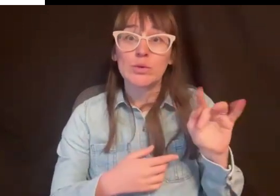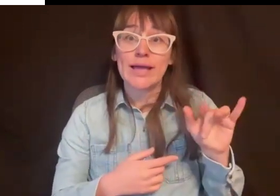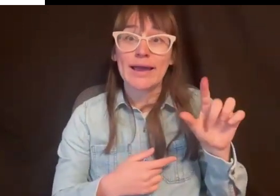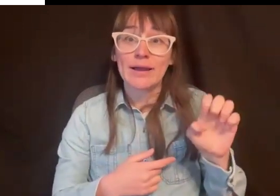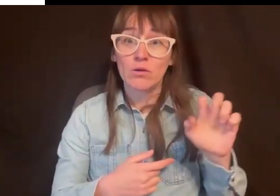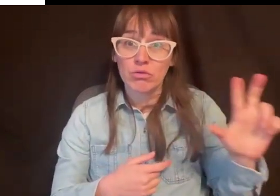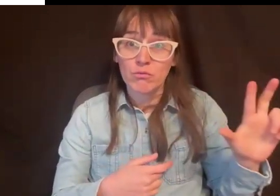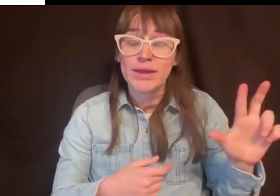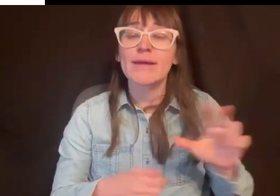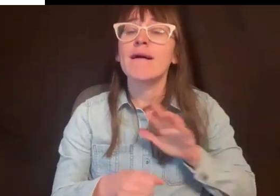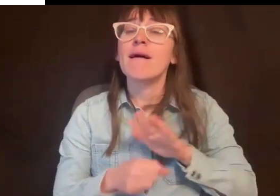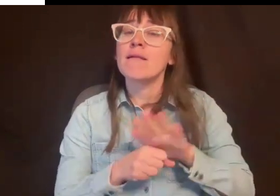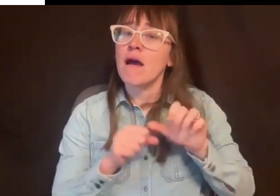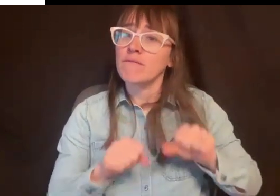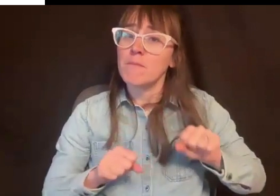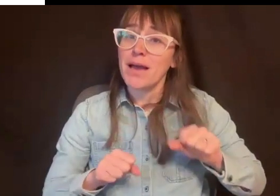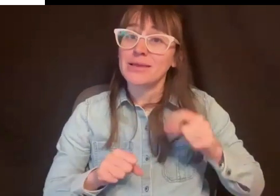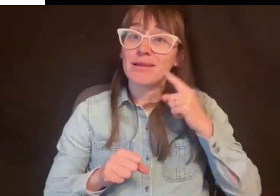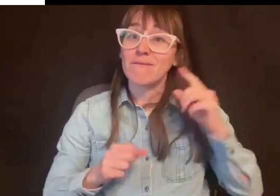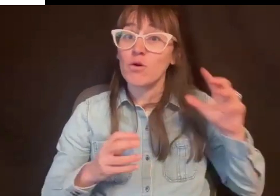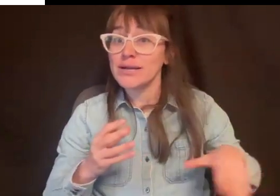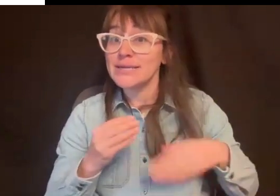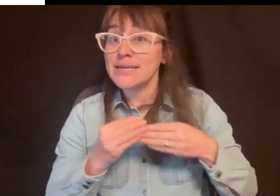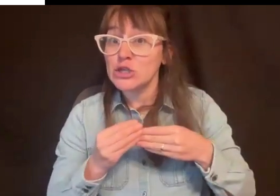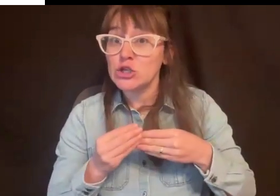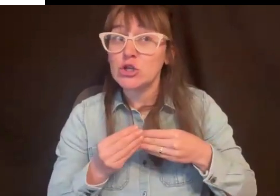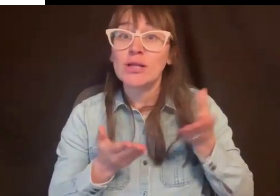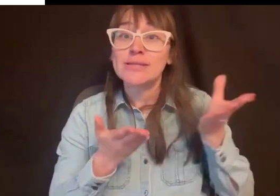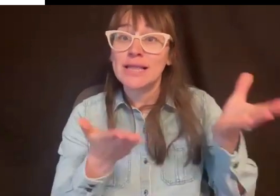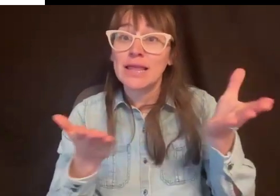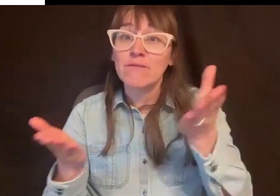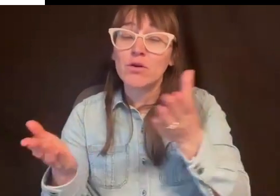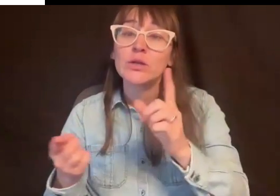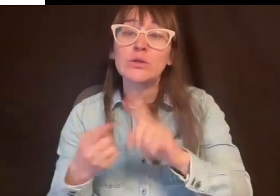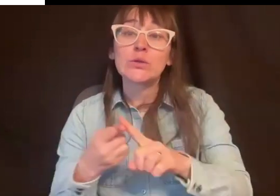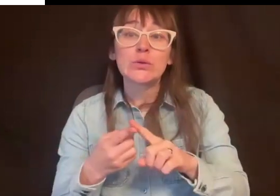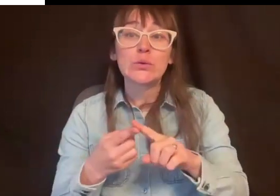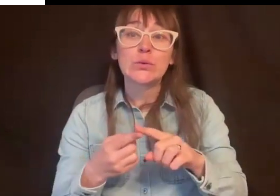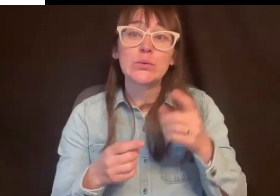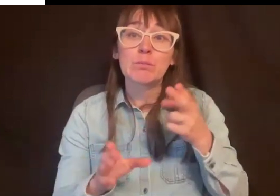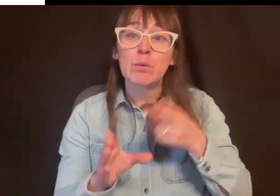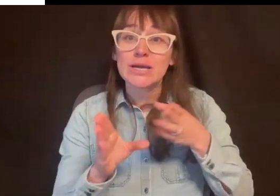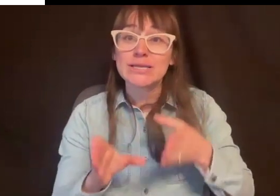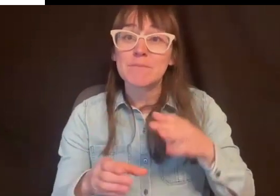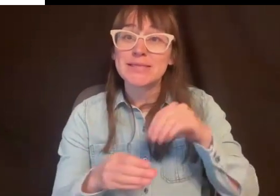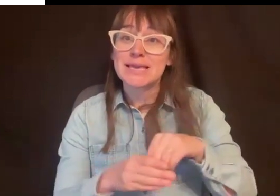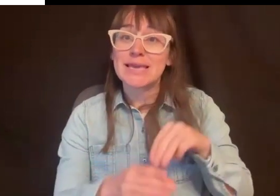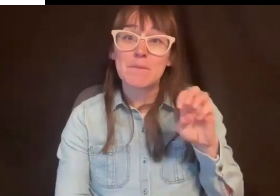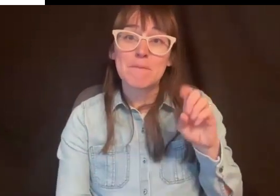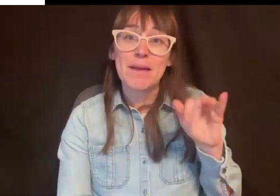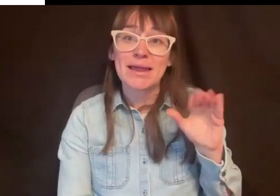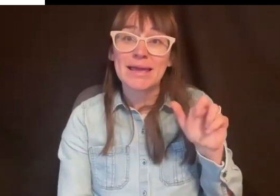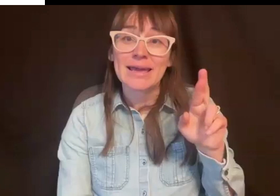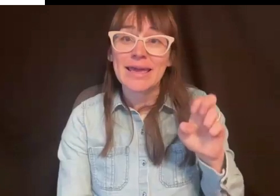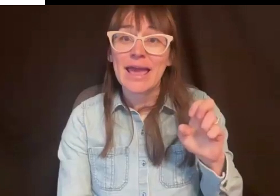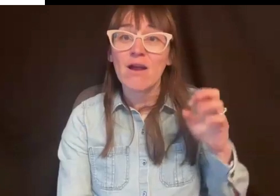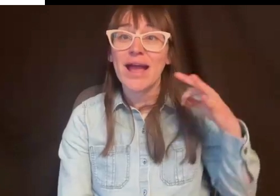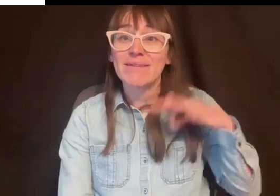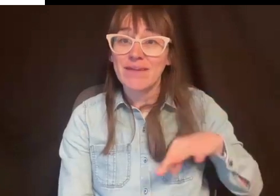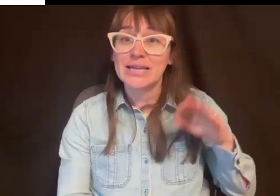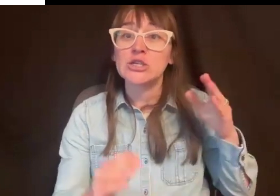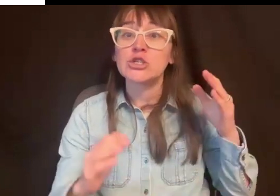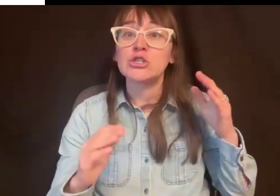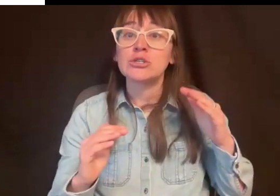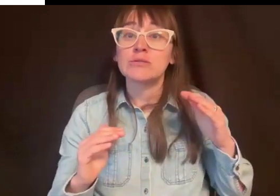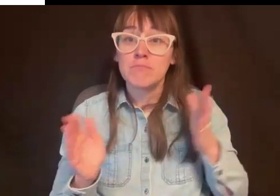make additional home-delivered meals available to participants in a Medicare Advantage plan who need time-limited assistance. The plan